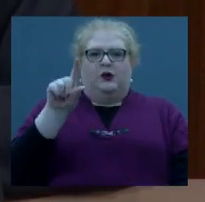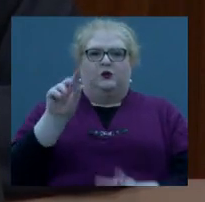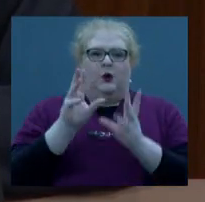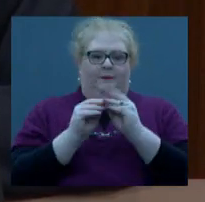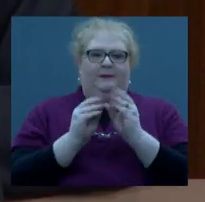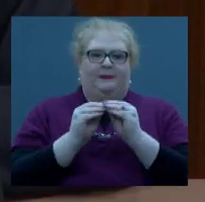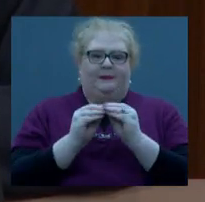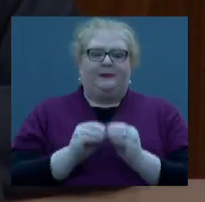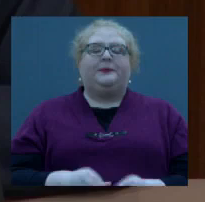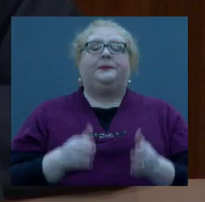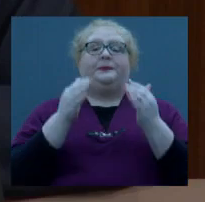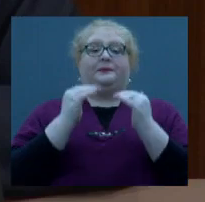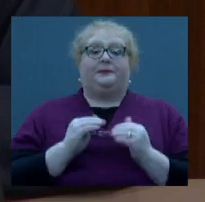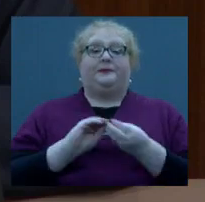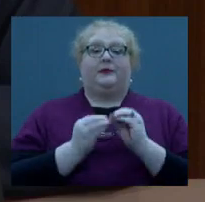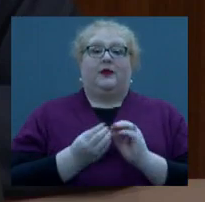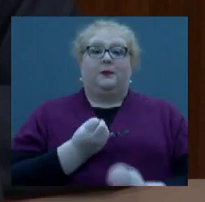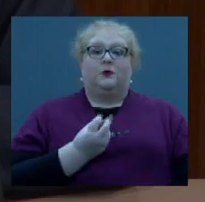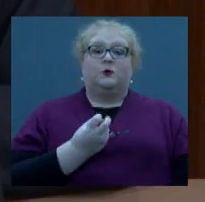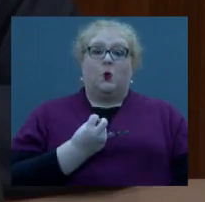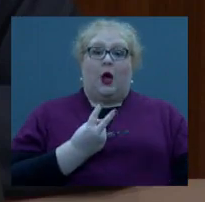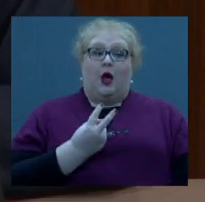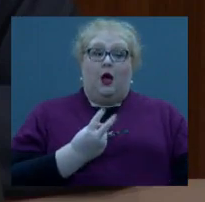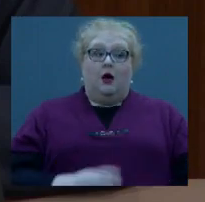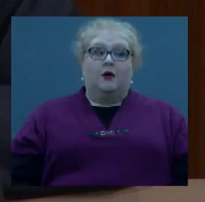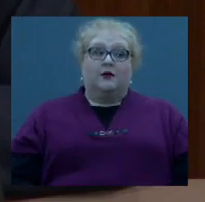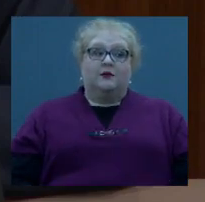number 12,